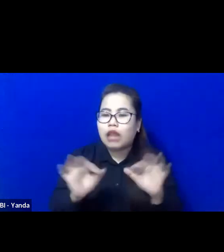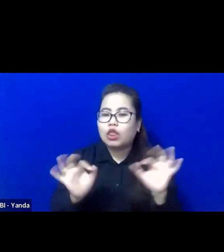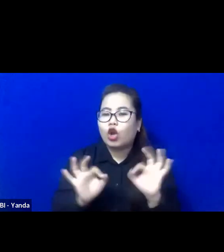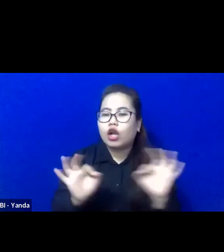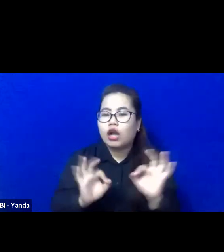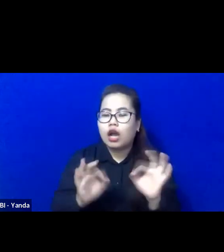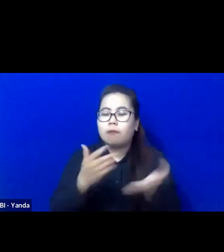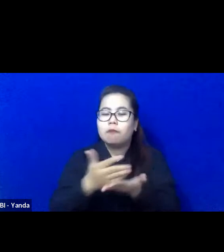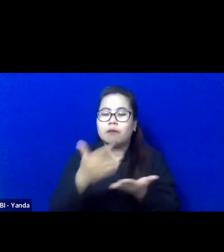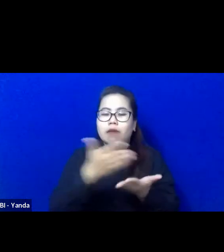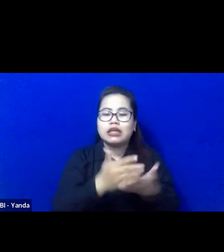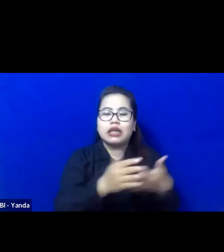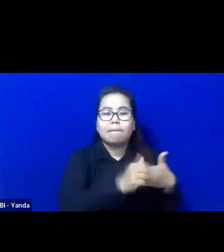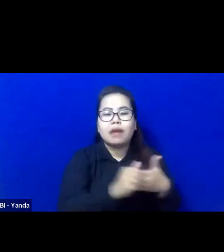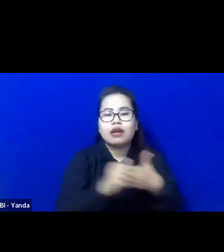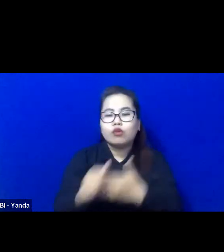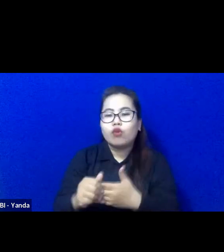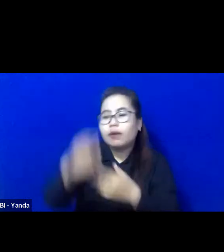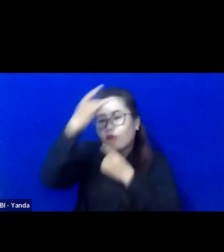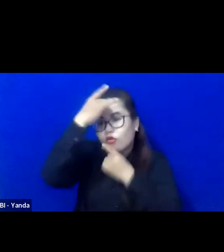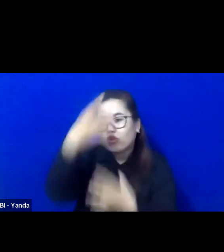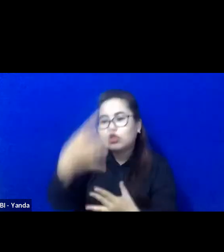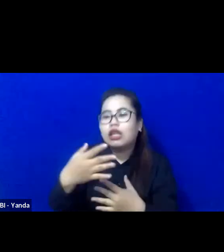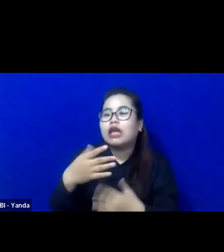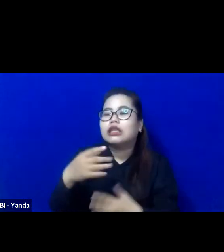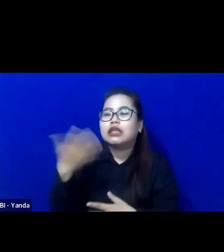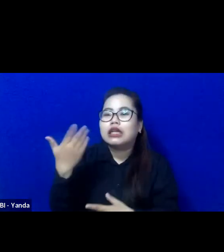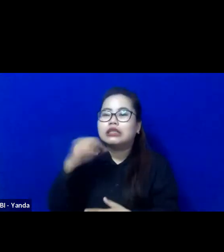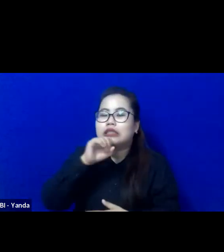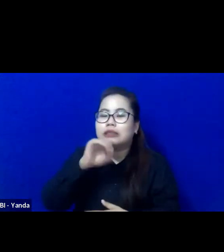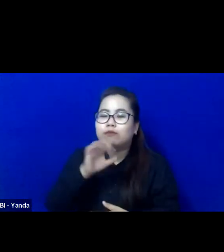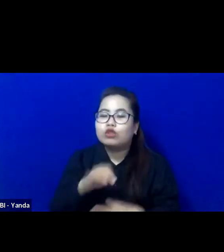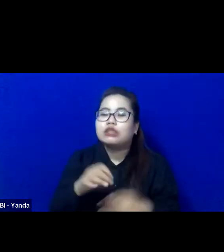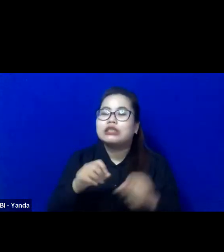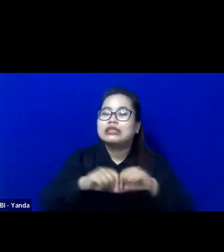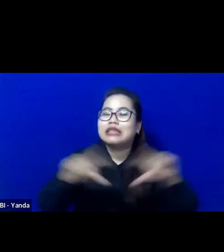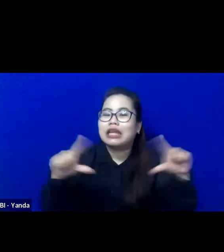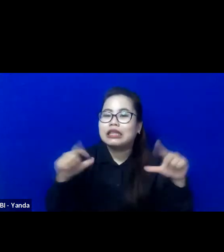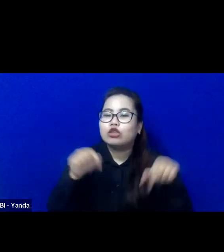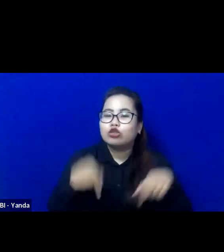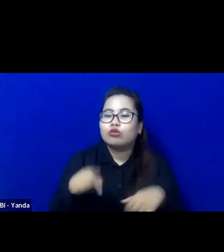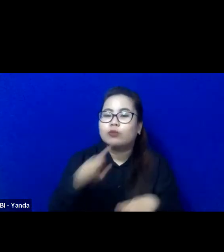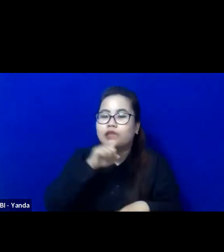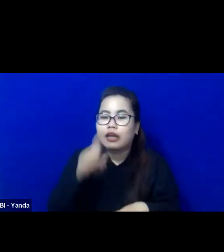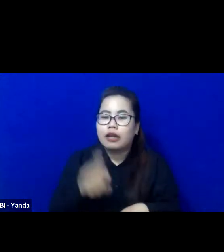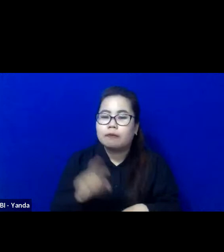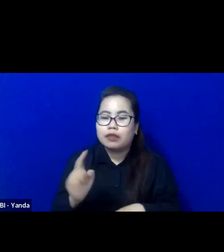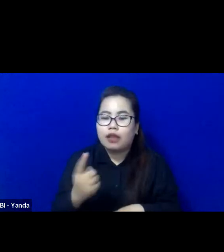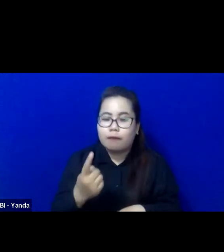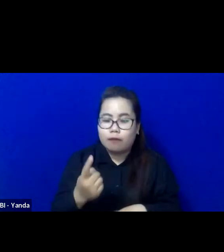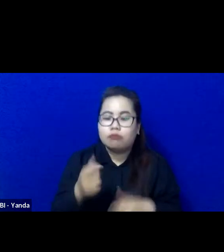That was the first question for you, Andrew. You can answer.